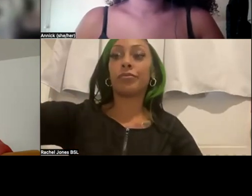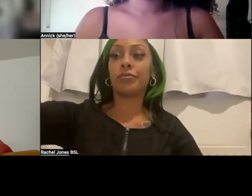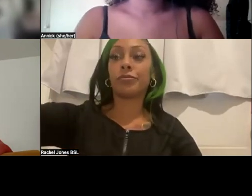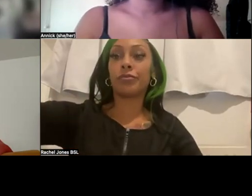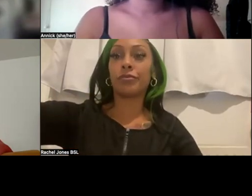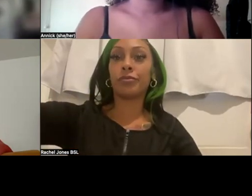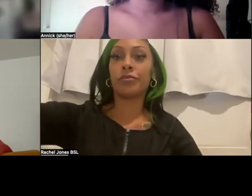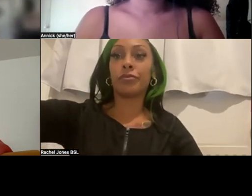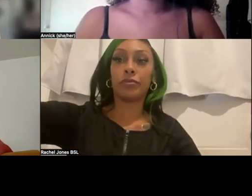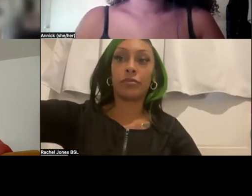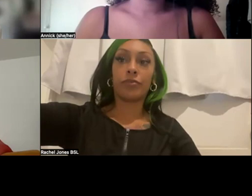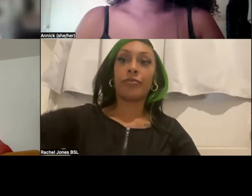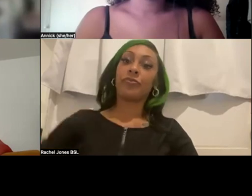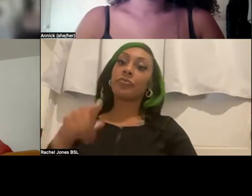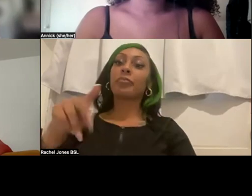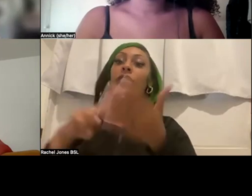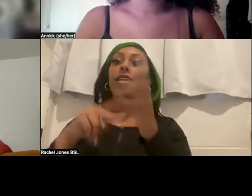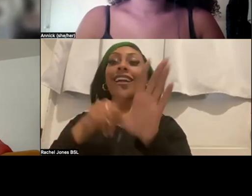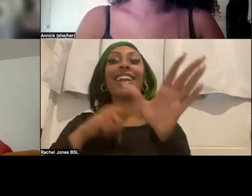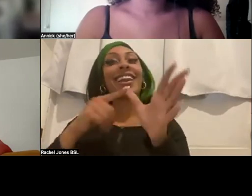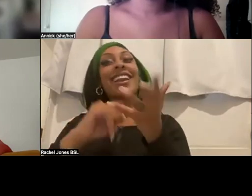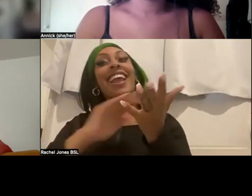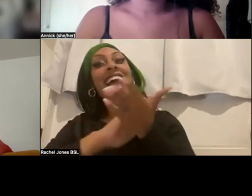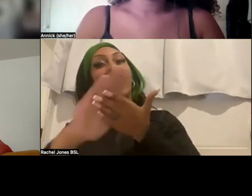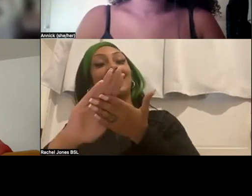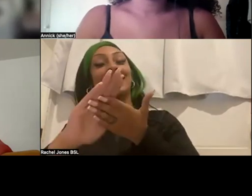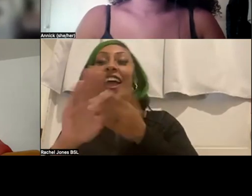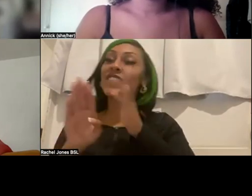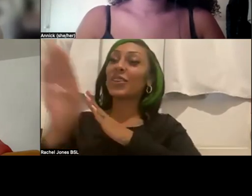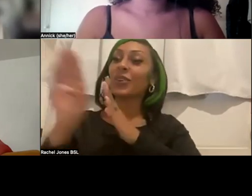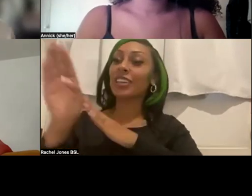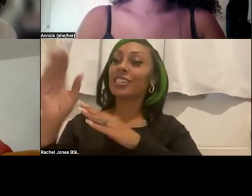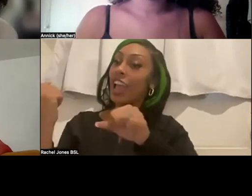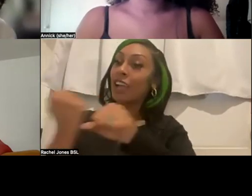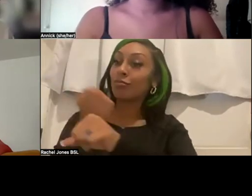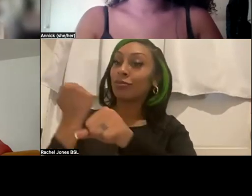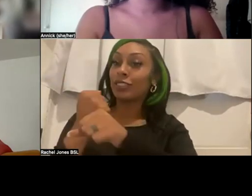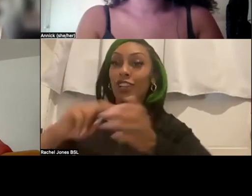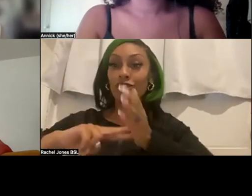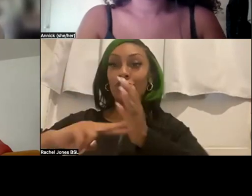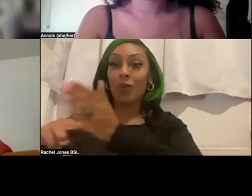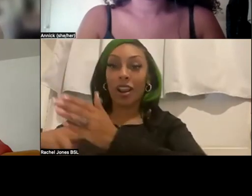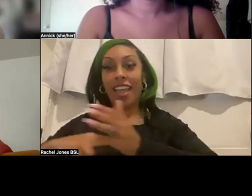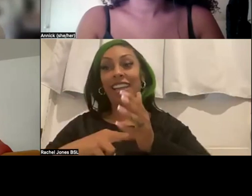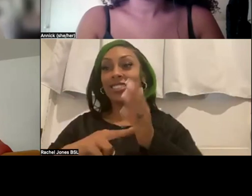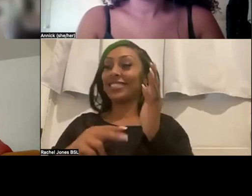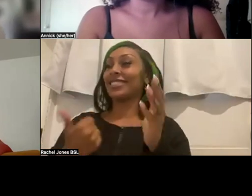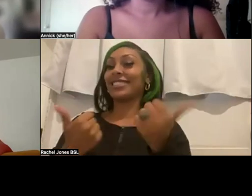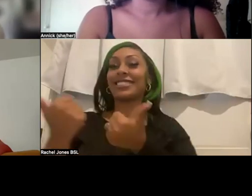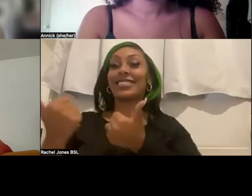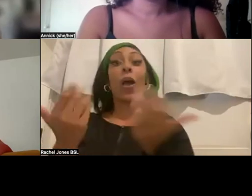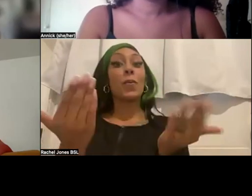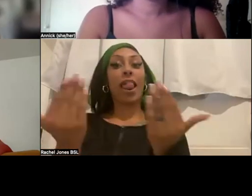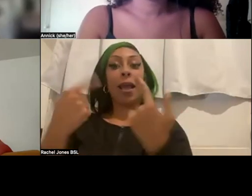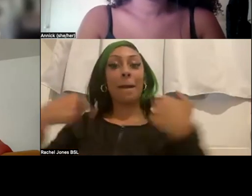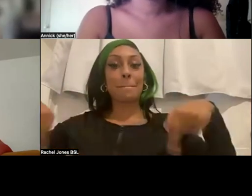our Freelance Futures producing queen and artist extraordinaire. And of course, all of you. And we welcome you and we're very glad you're joining us